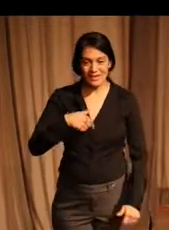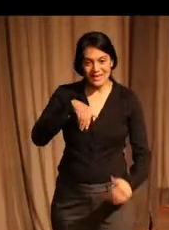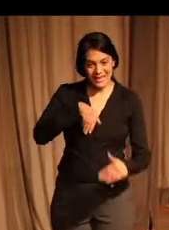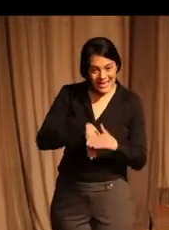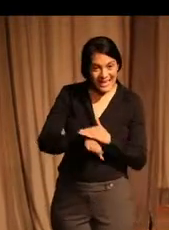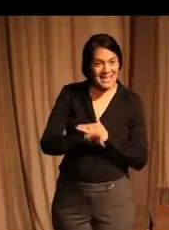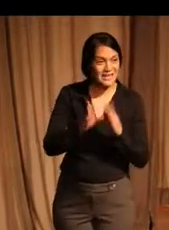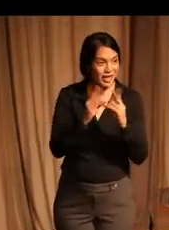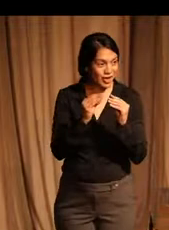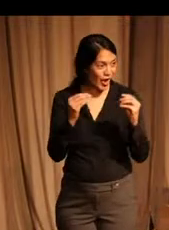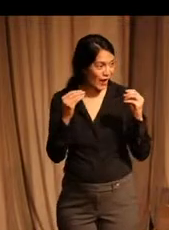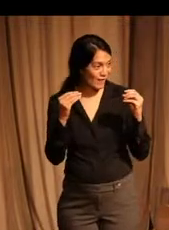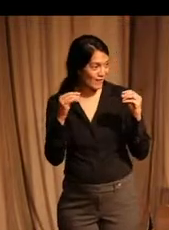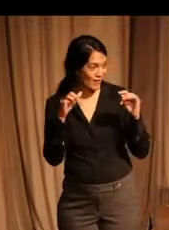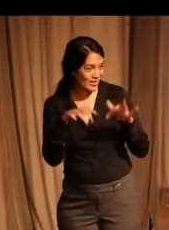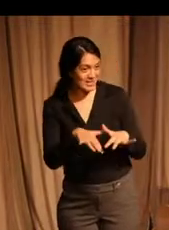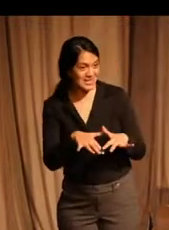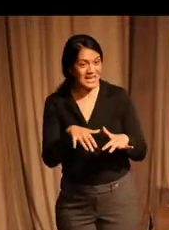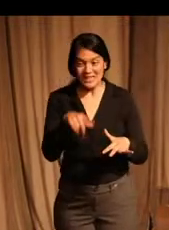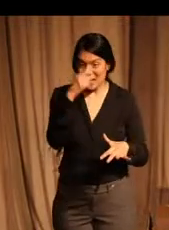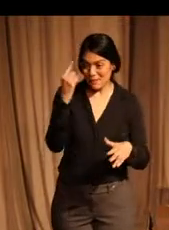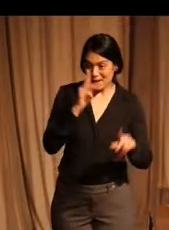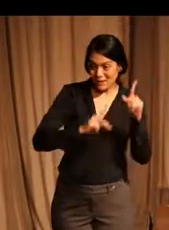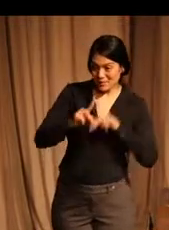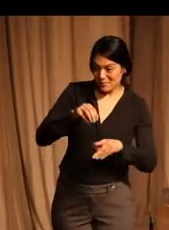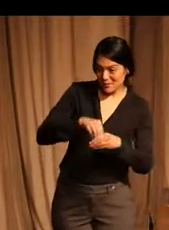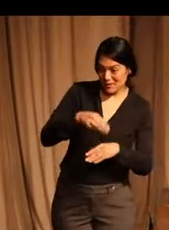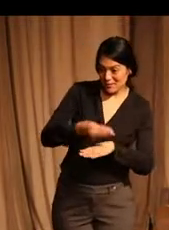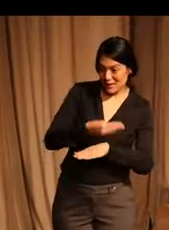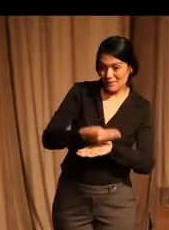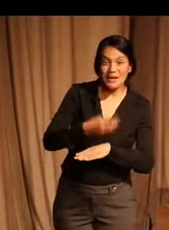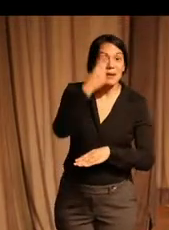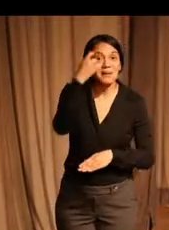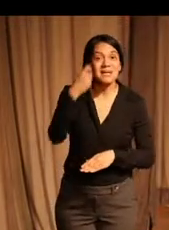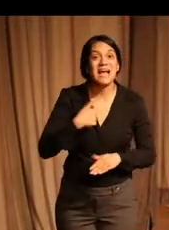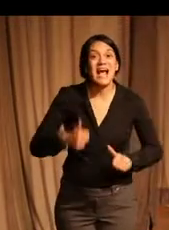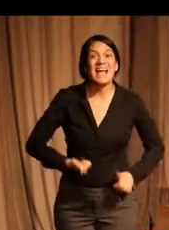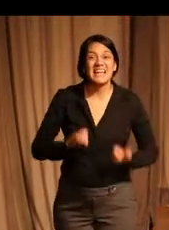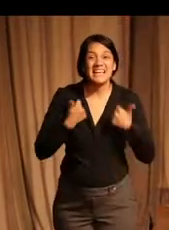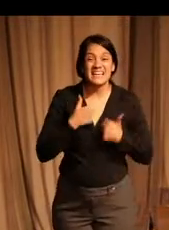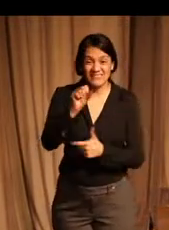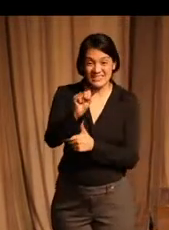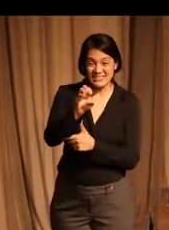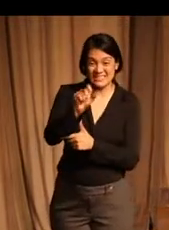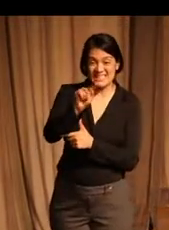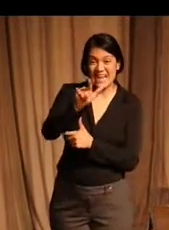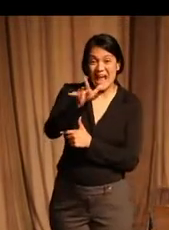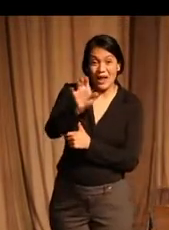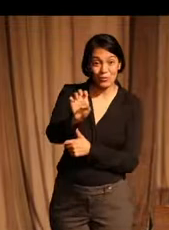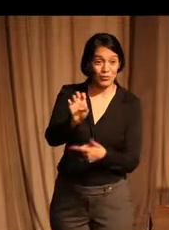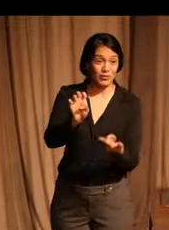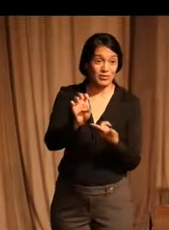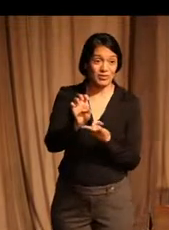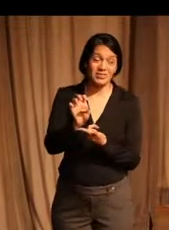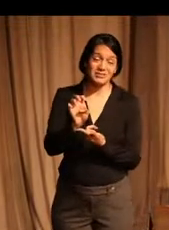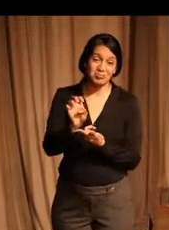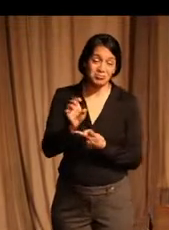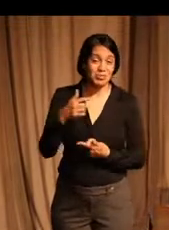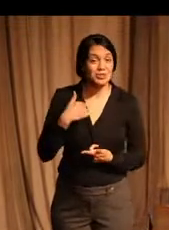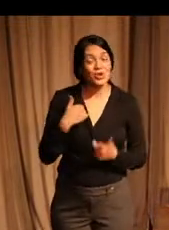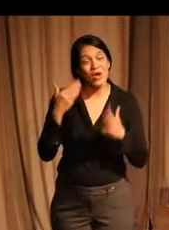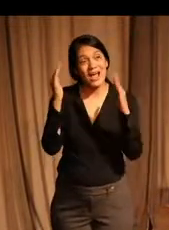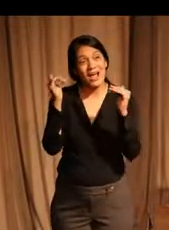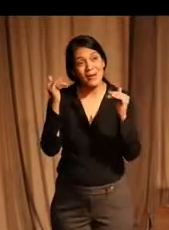there's black people here. They have black people in Miami, because I live in Seattle. So I would hope that the Miami of the